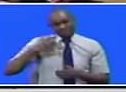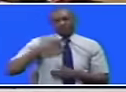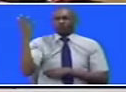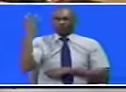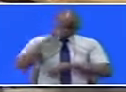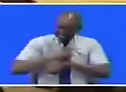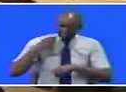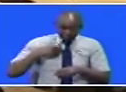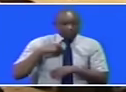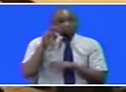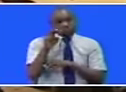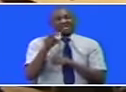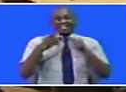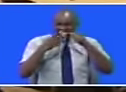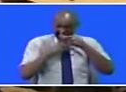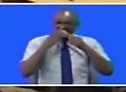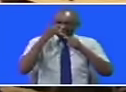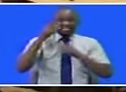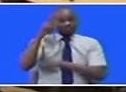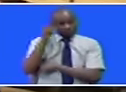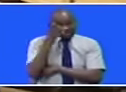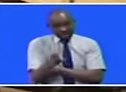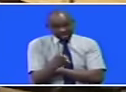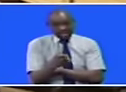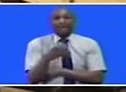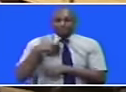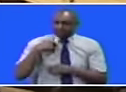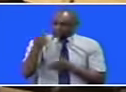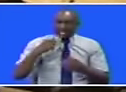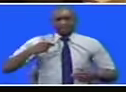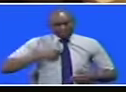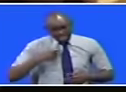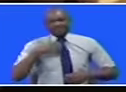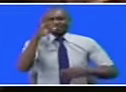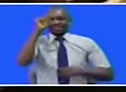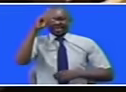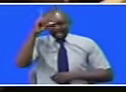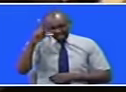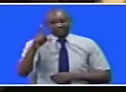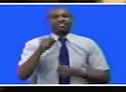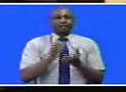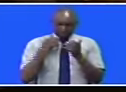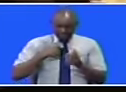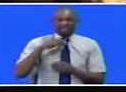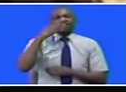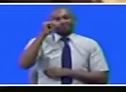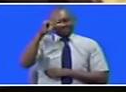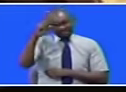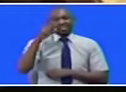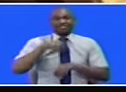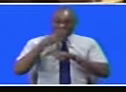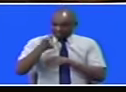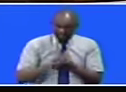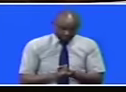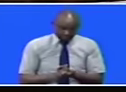four-day, 900-kilometer trip from Havana, this one chanted, "I am Fidel," after a series of Castro speeches played on a